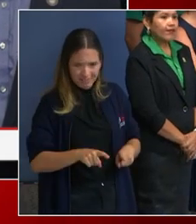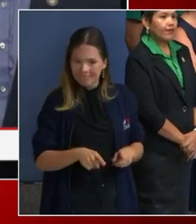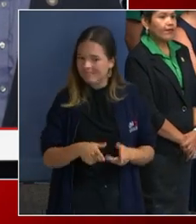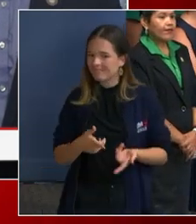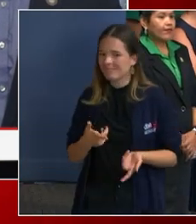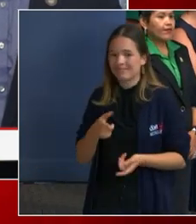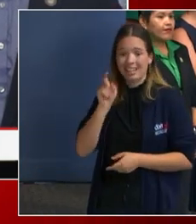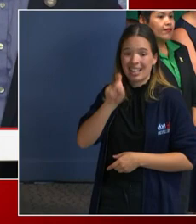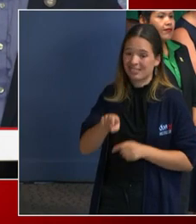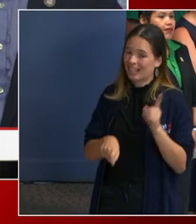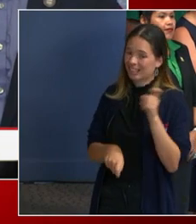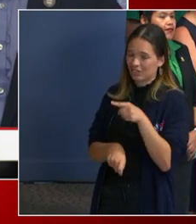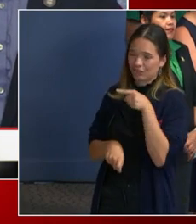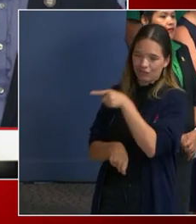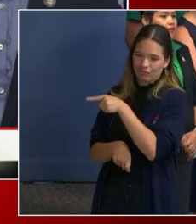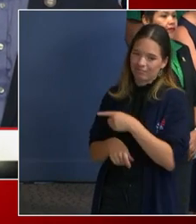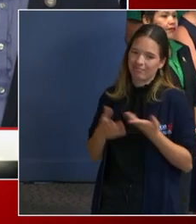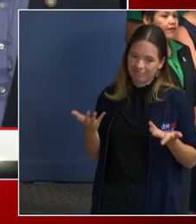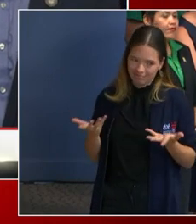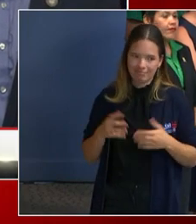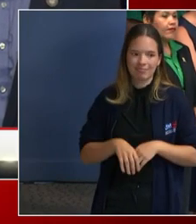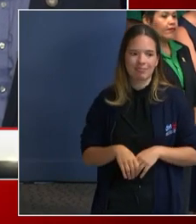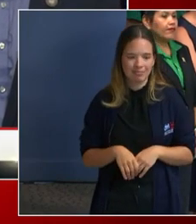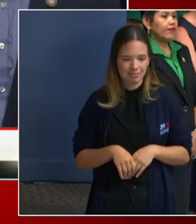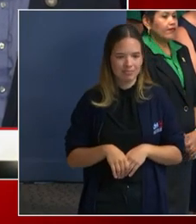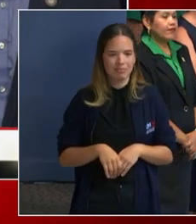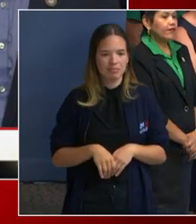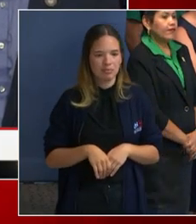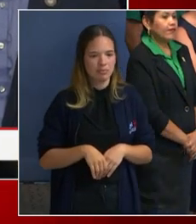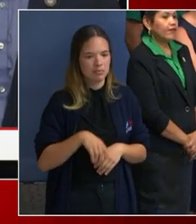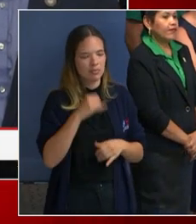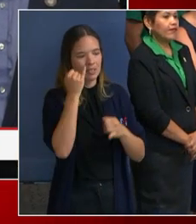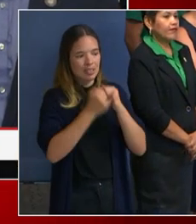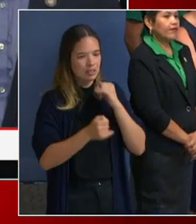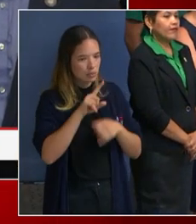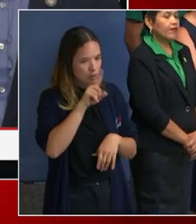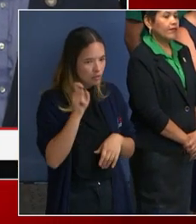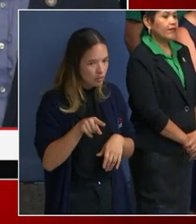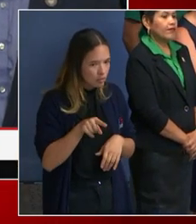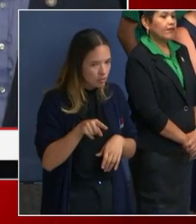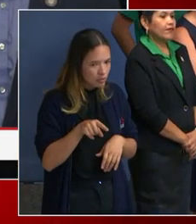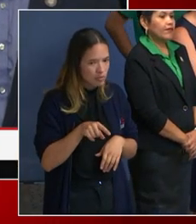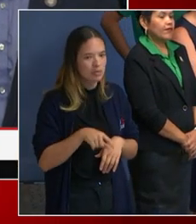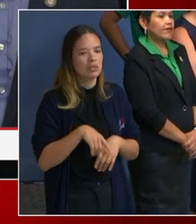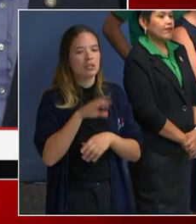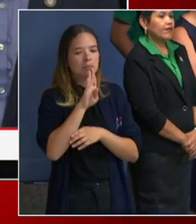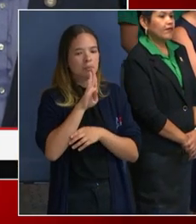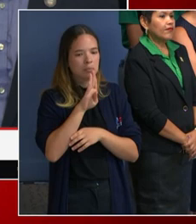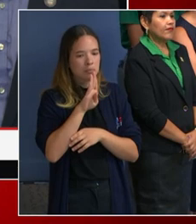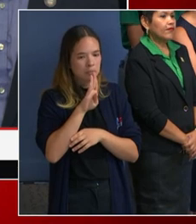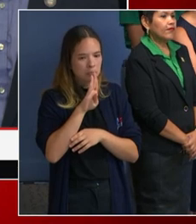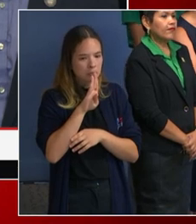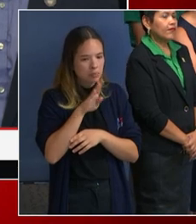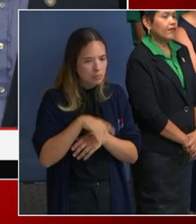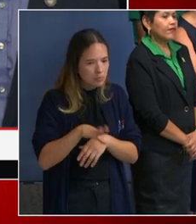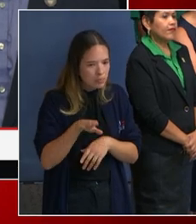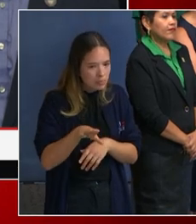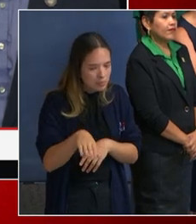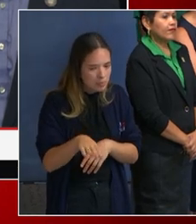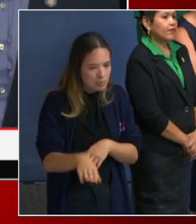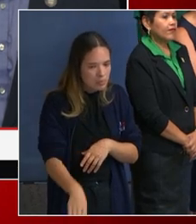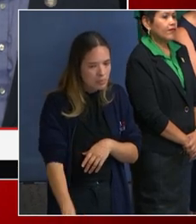questions? Any last question? Gary Sarka, ABC News. Yep. Mayor, the numbers show that the performance at